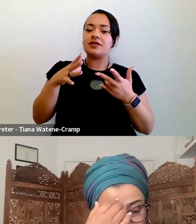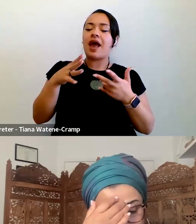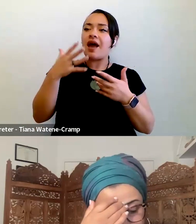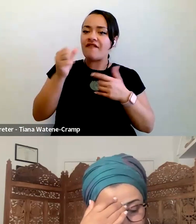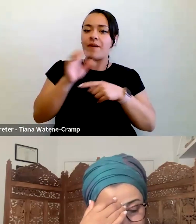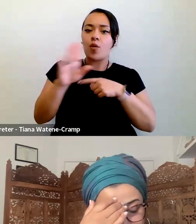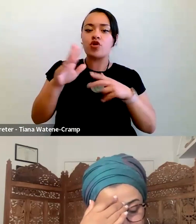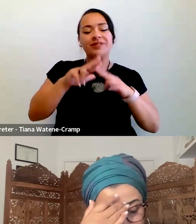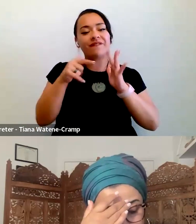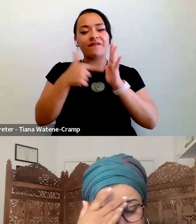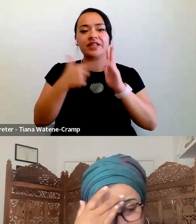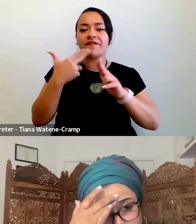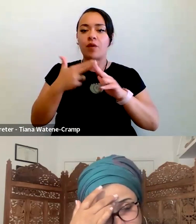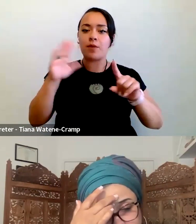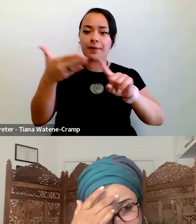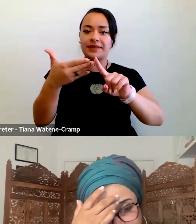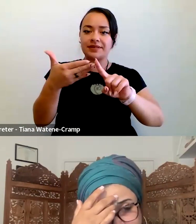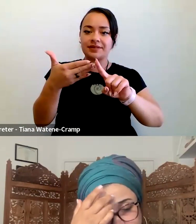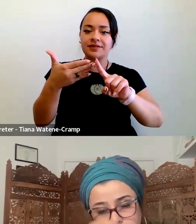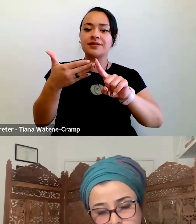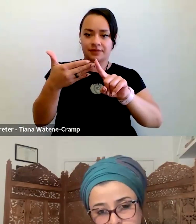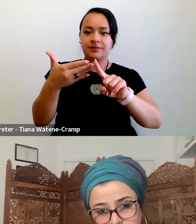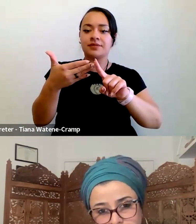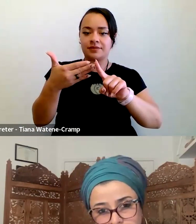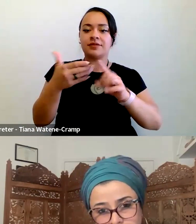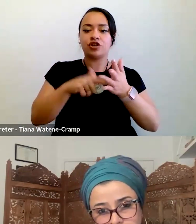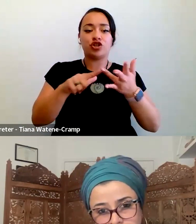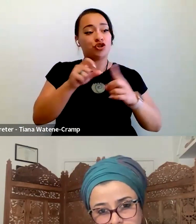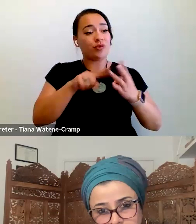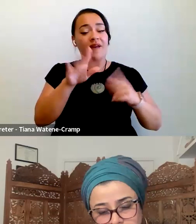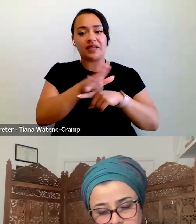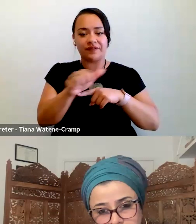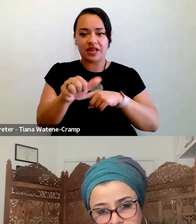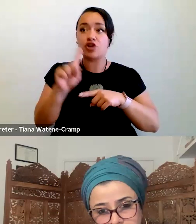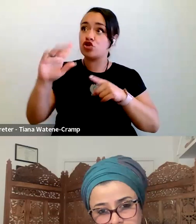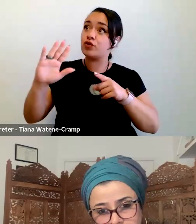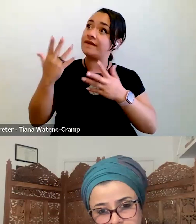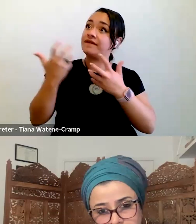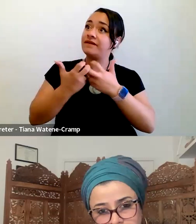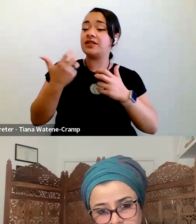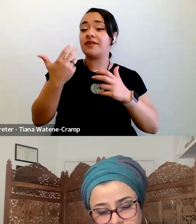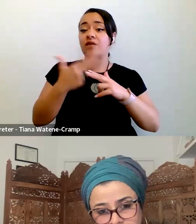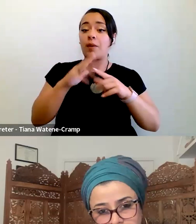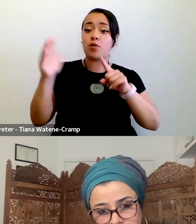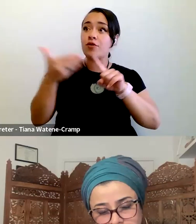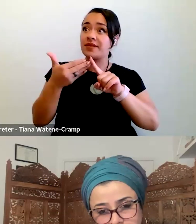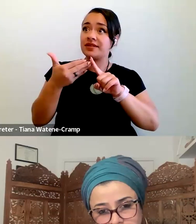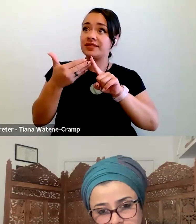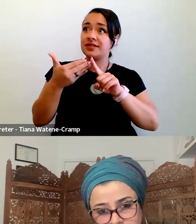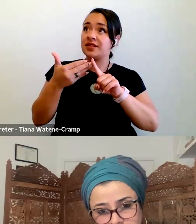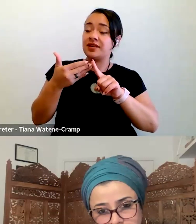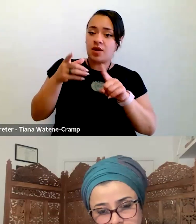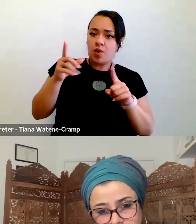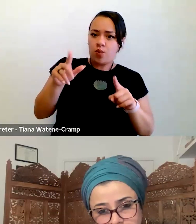actually reviewing the board and saying, are you fit for purpose? What are you here for? And if you're here because you enjoy the arts, but you're not willing to